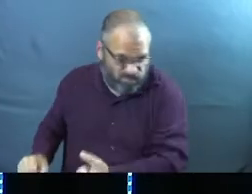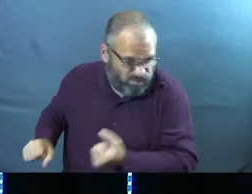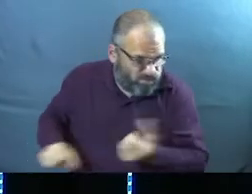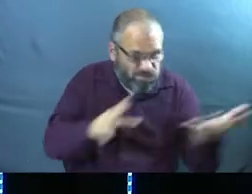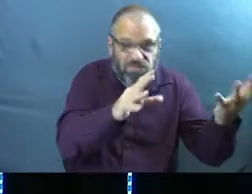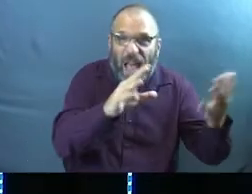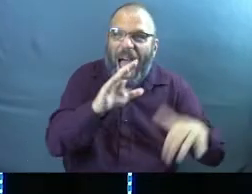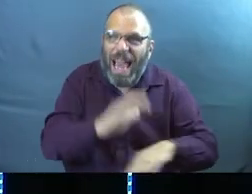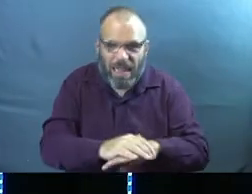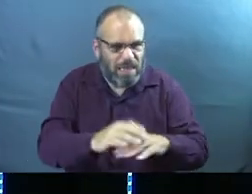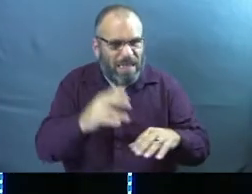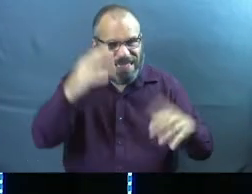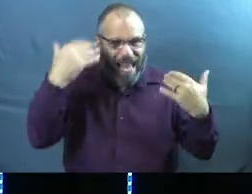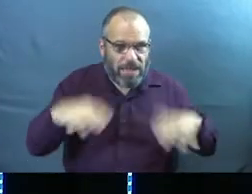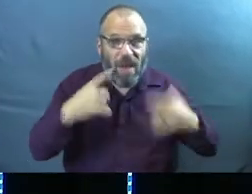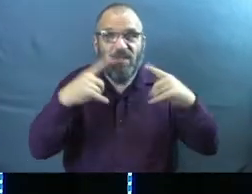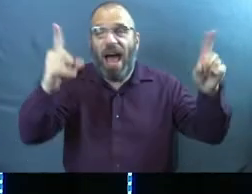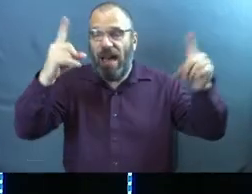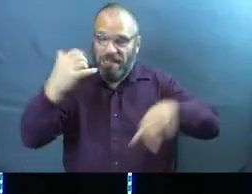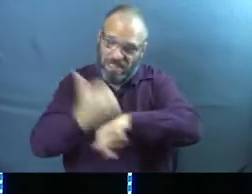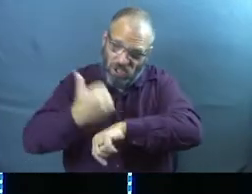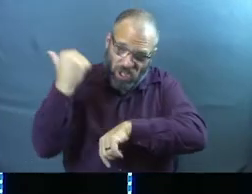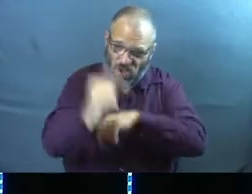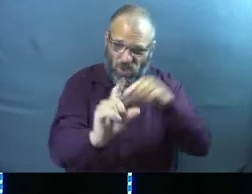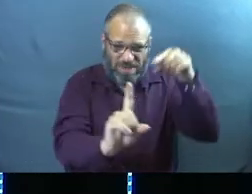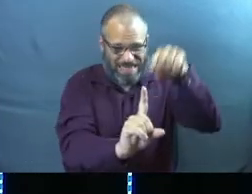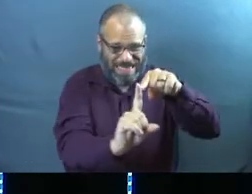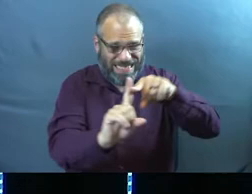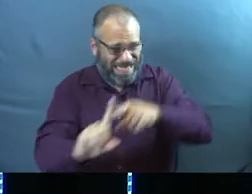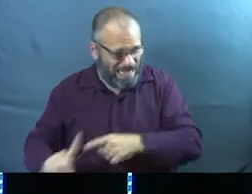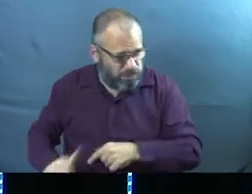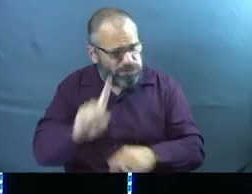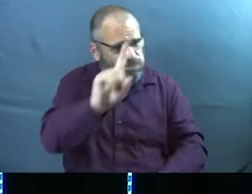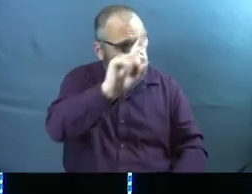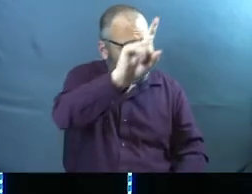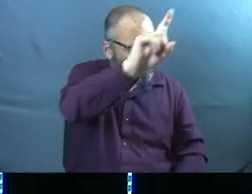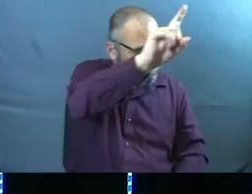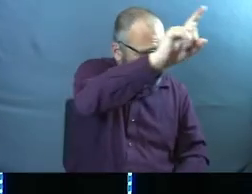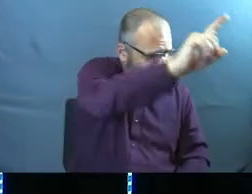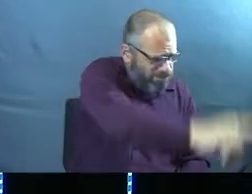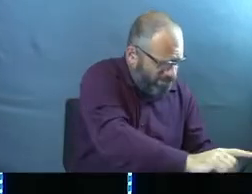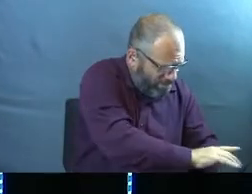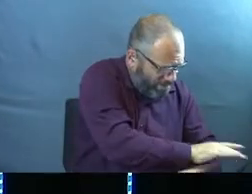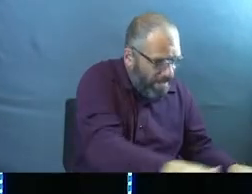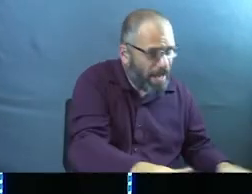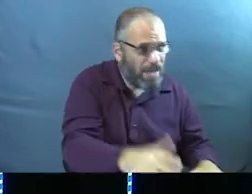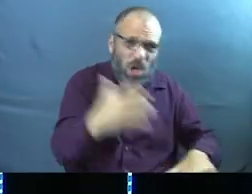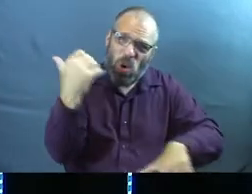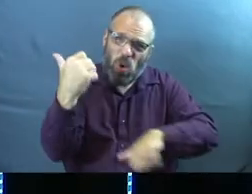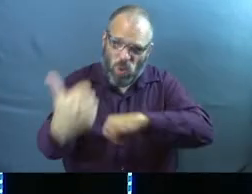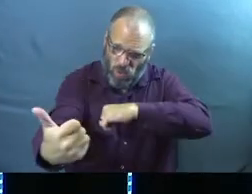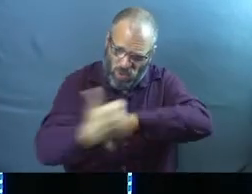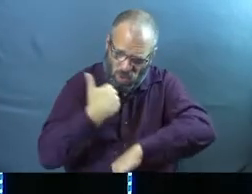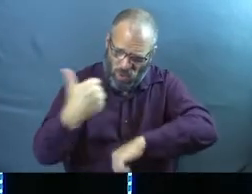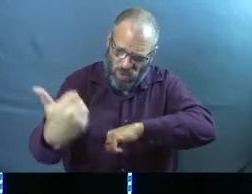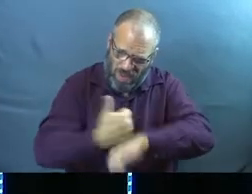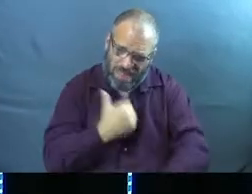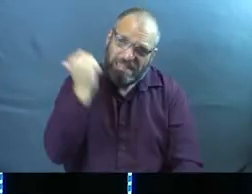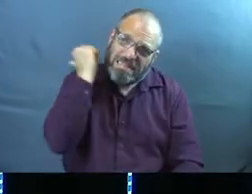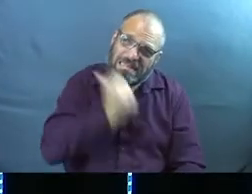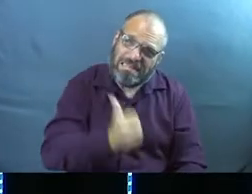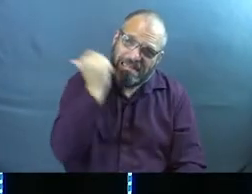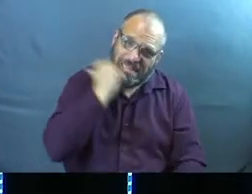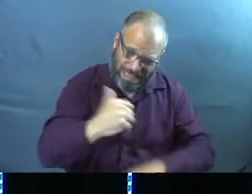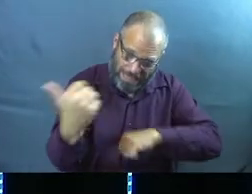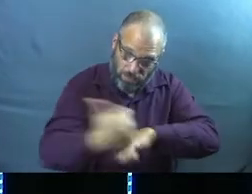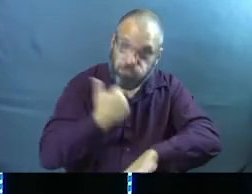or the Christians erupt and say, finally, the accuser of the brethren is cast down. The one who accused us day and night. He